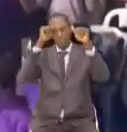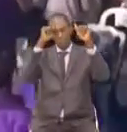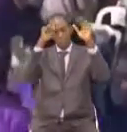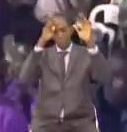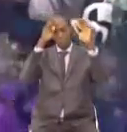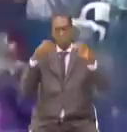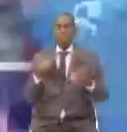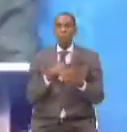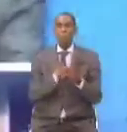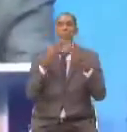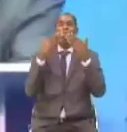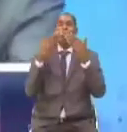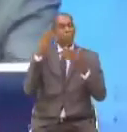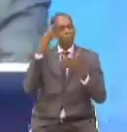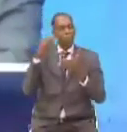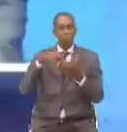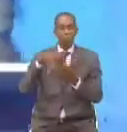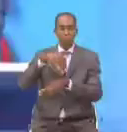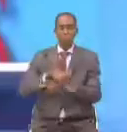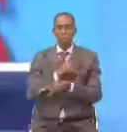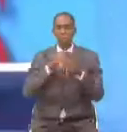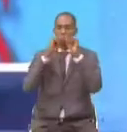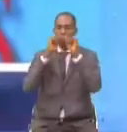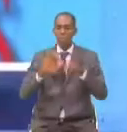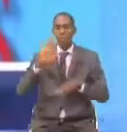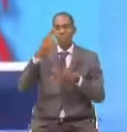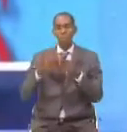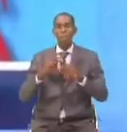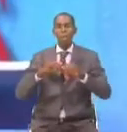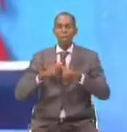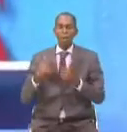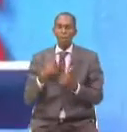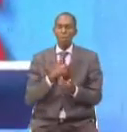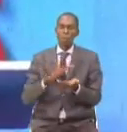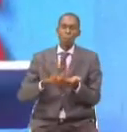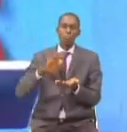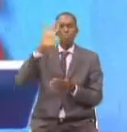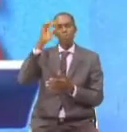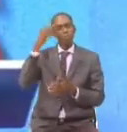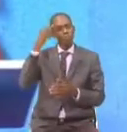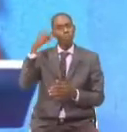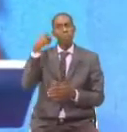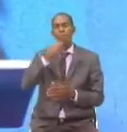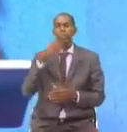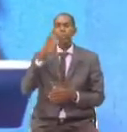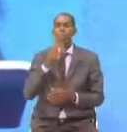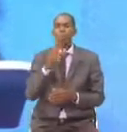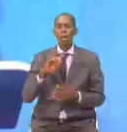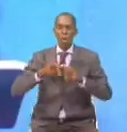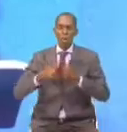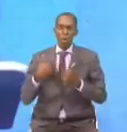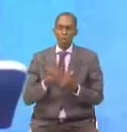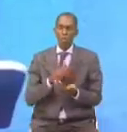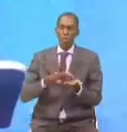we thank you tonight and bless your name. How we glorify you for who you are. I will glorify you for